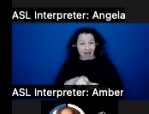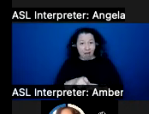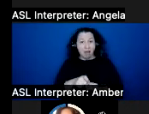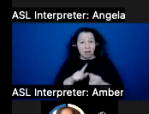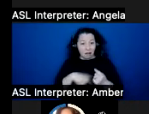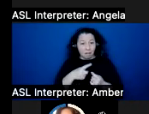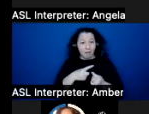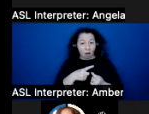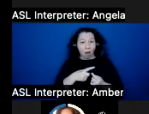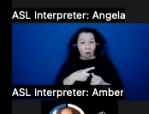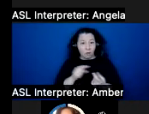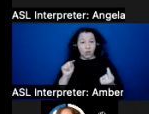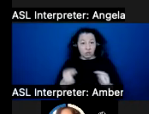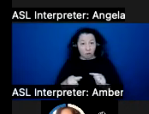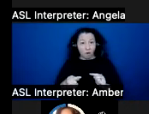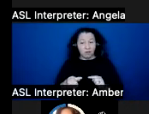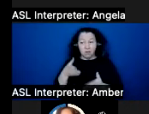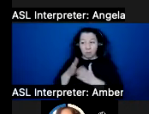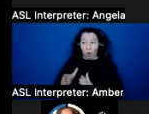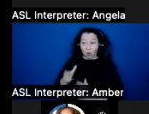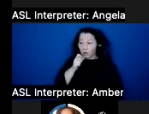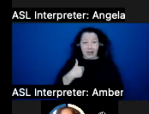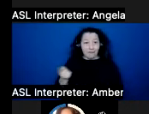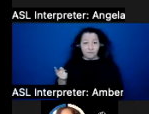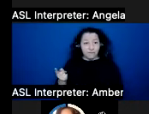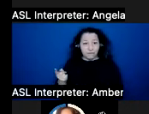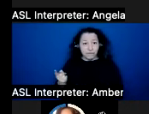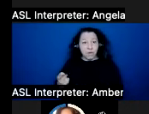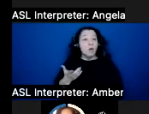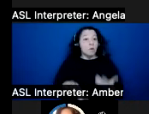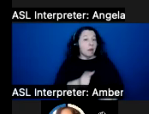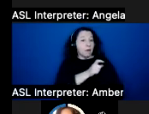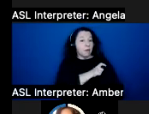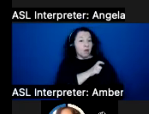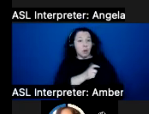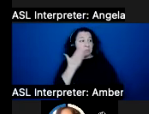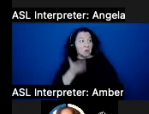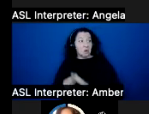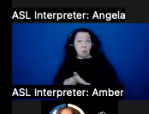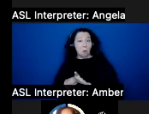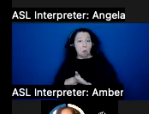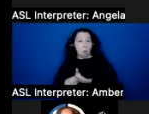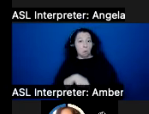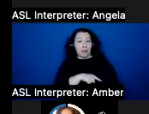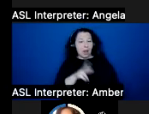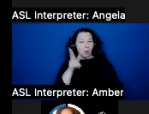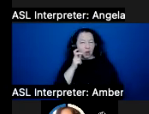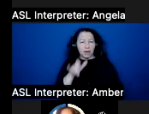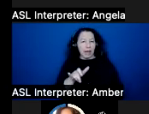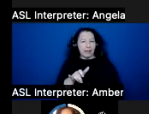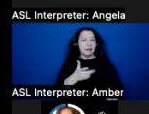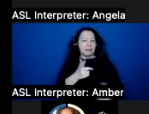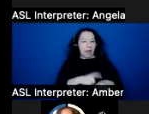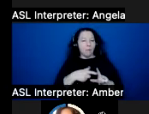assault that the prosecutor doesn't have, or maybe law enforcement didn't know what they were hearing at the time that a